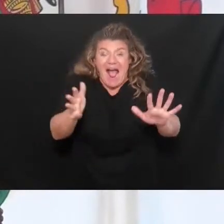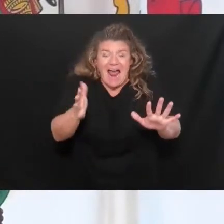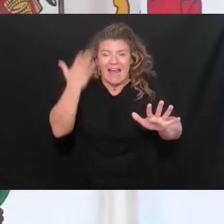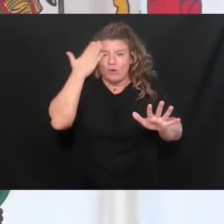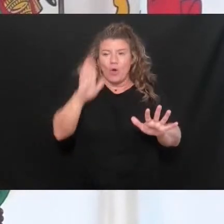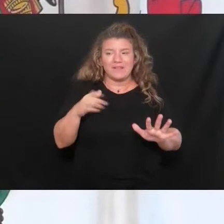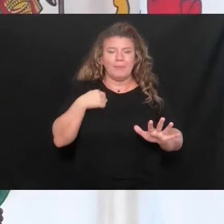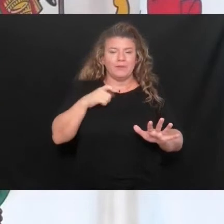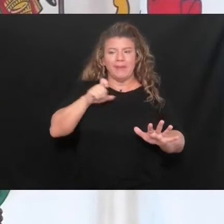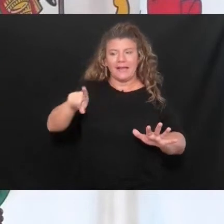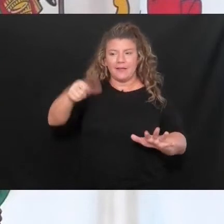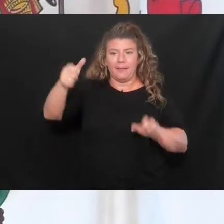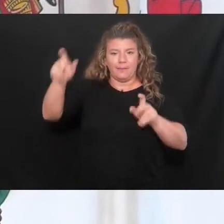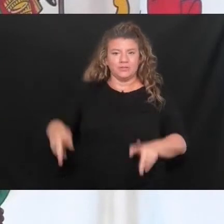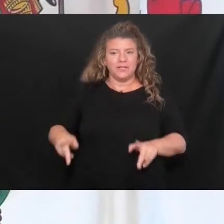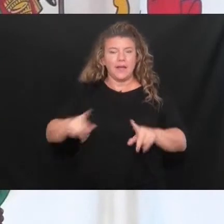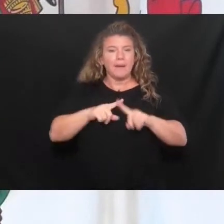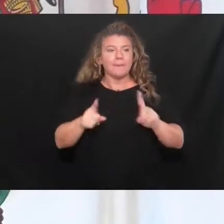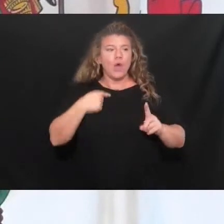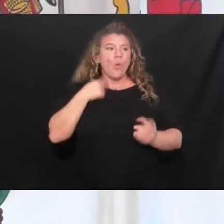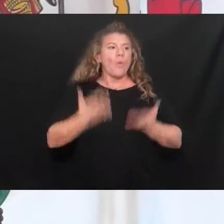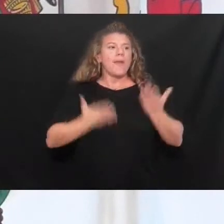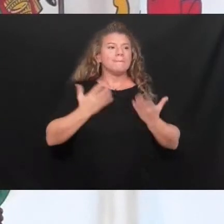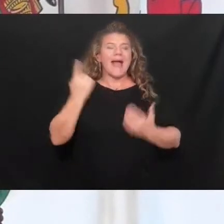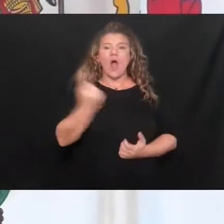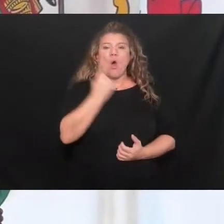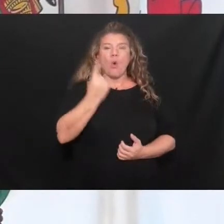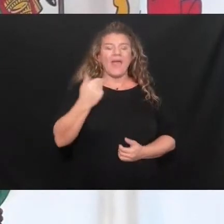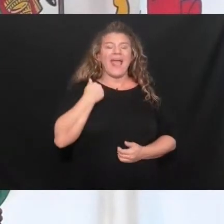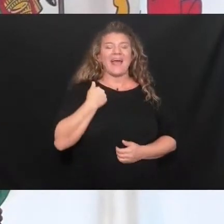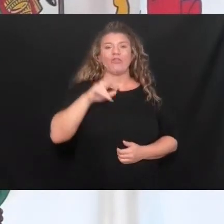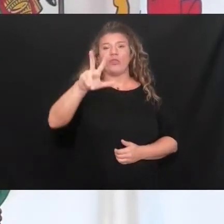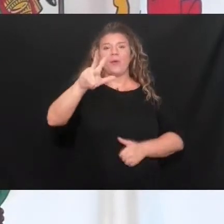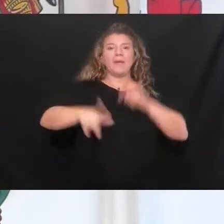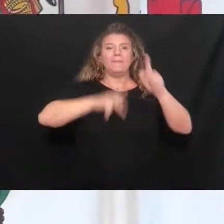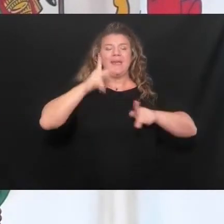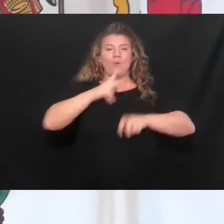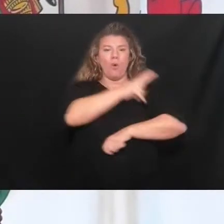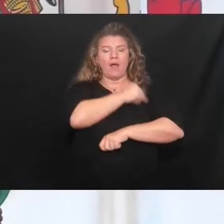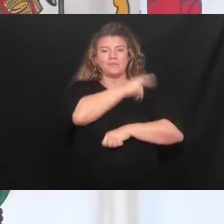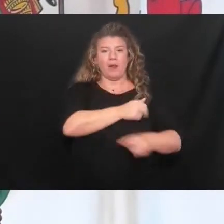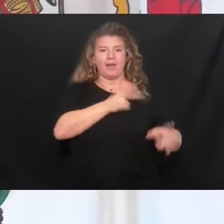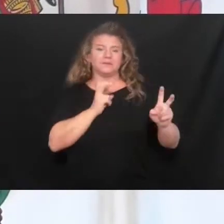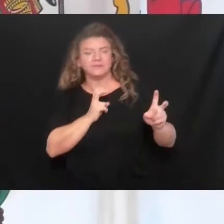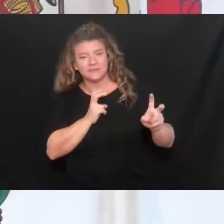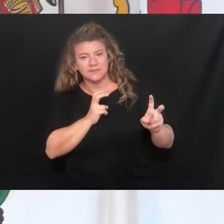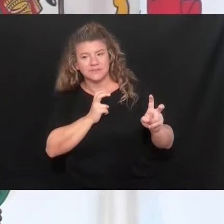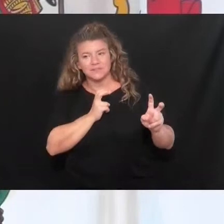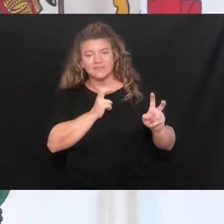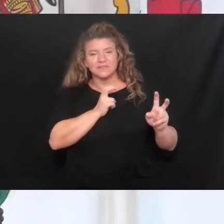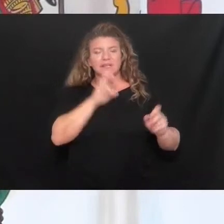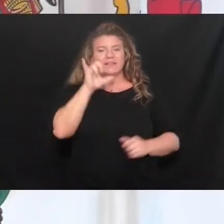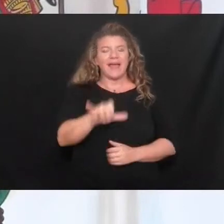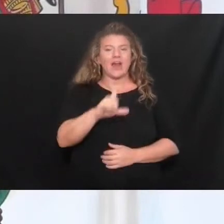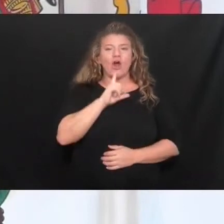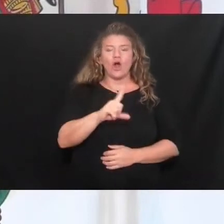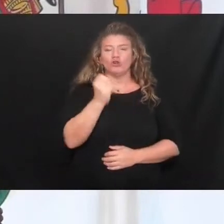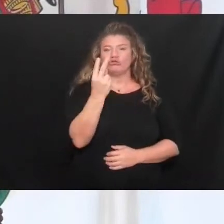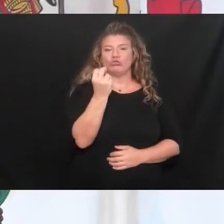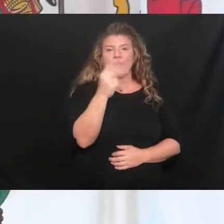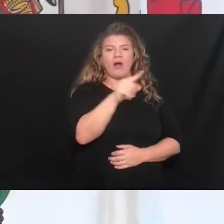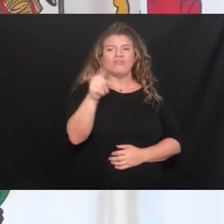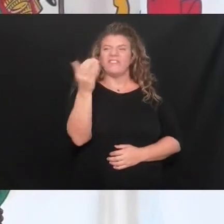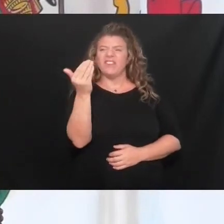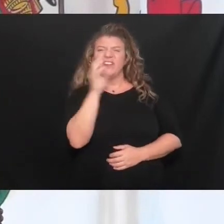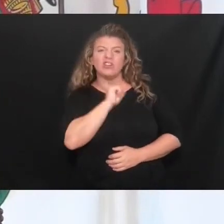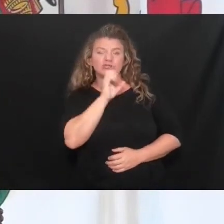defer. We may only have 3 people that are hospitalized that are, 12 to 15